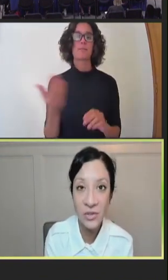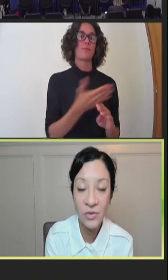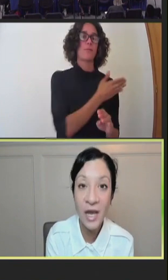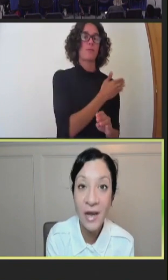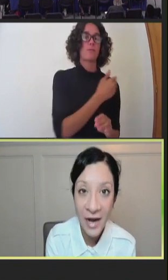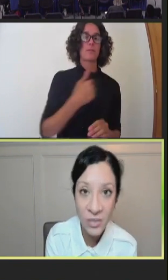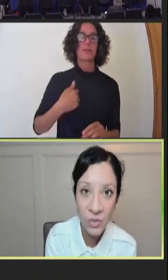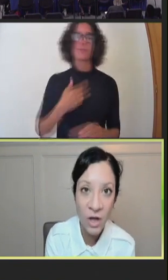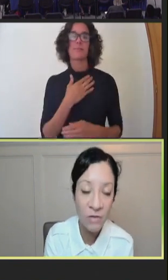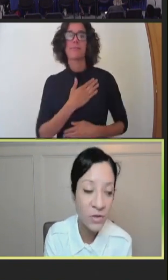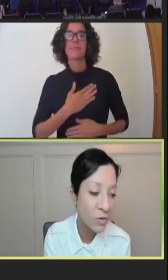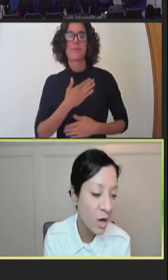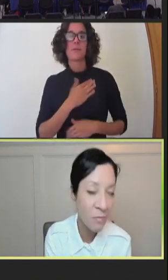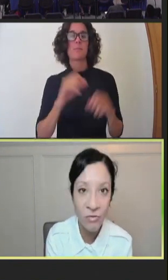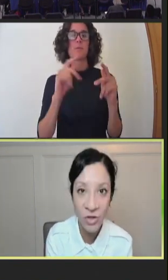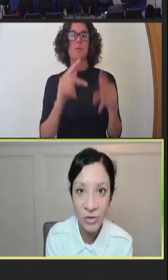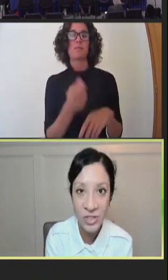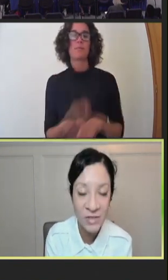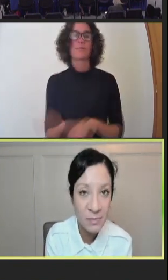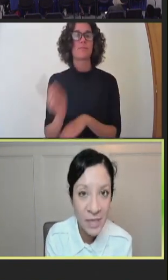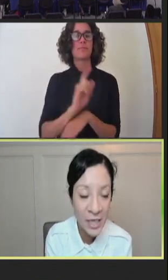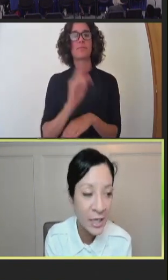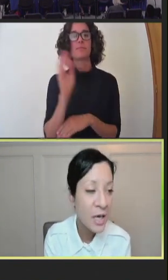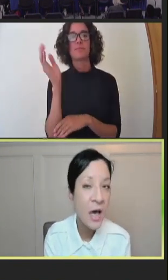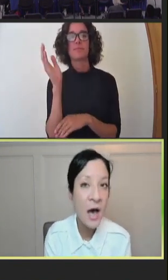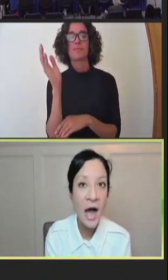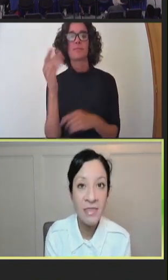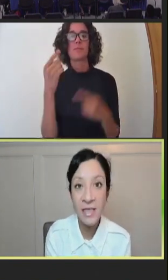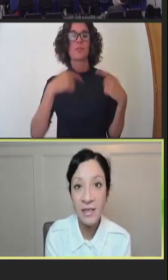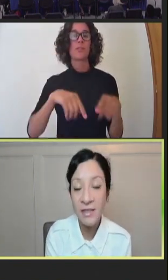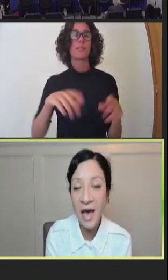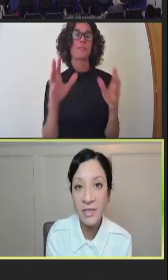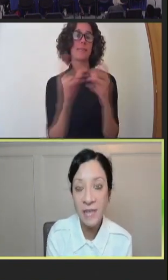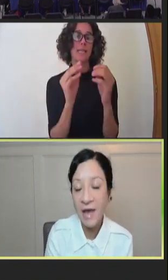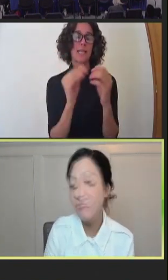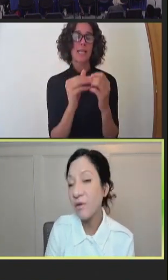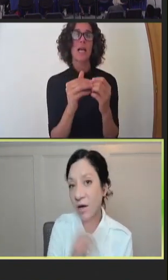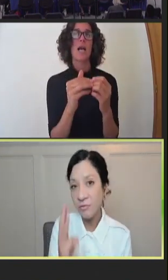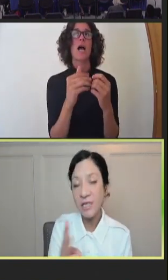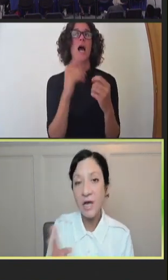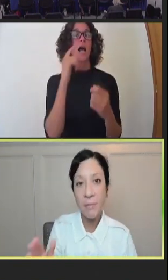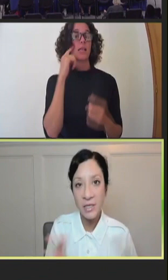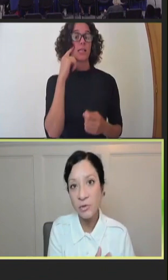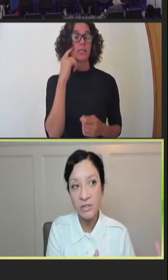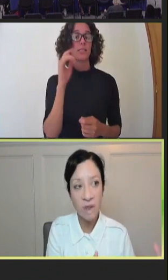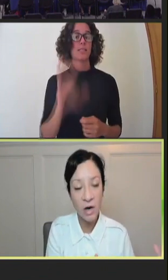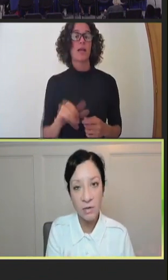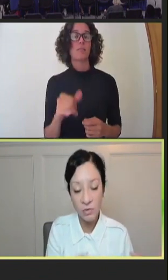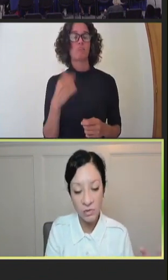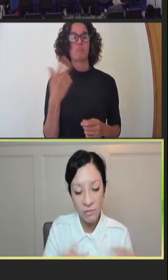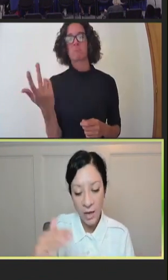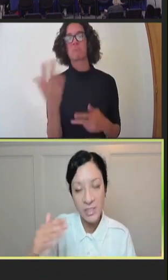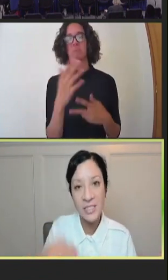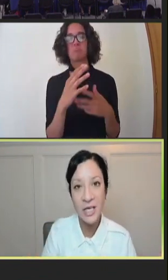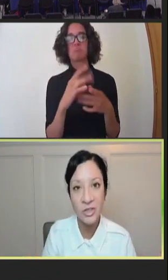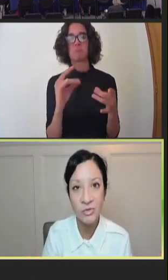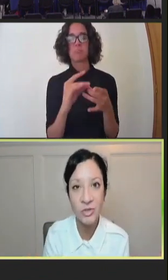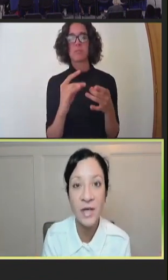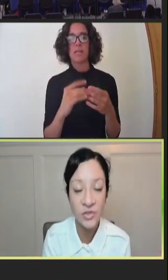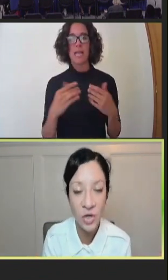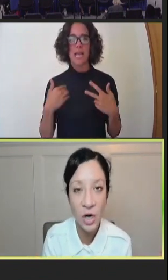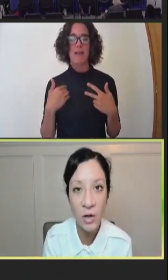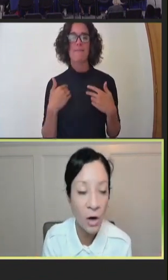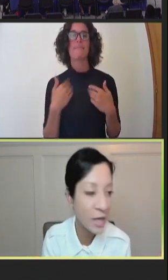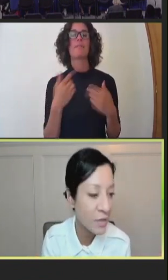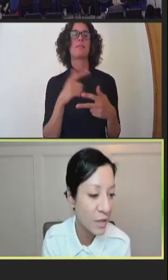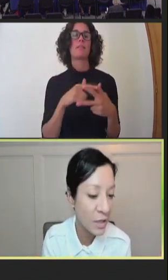opportunity to connect with all of you over the course of this meeting. I think that I have 3 comments. Most of our sort of detailed